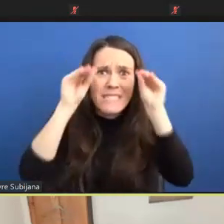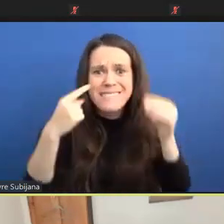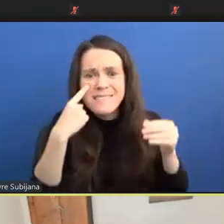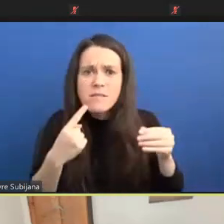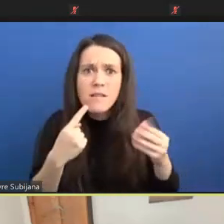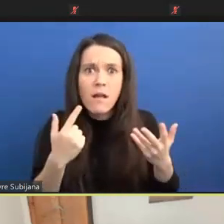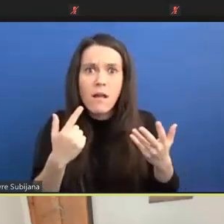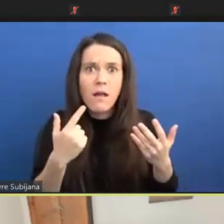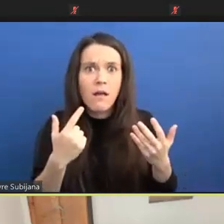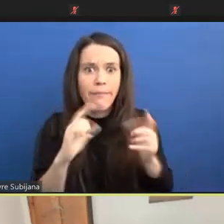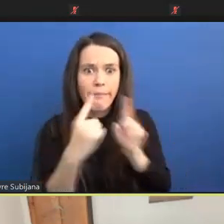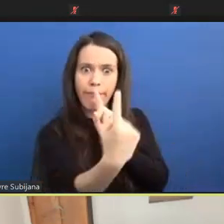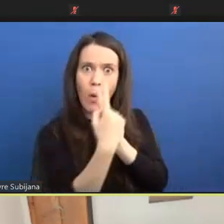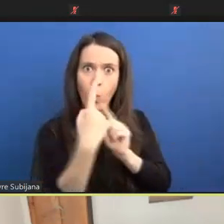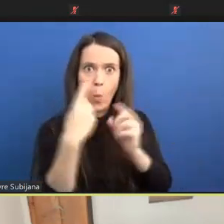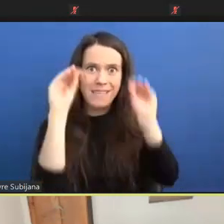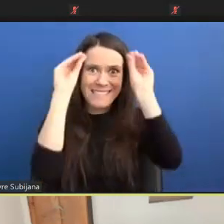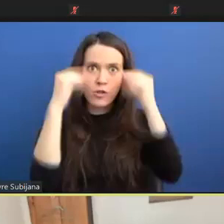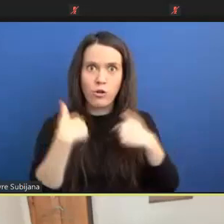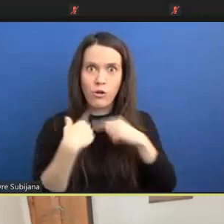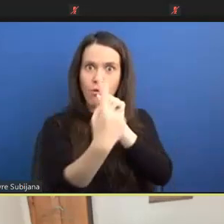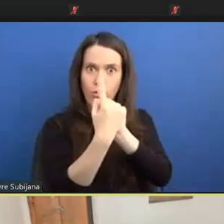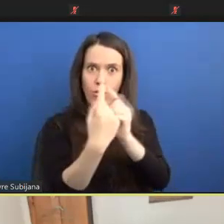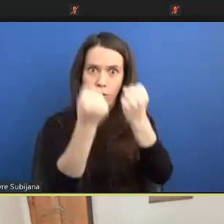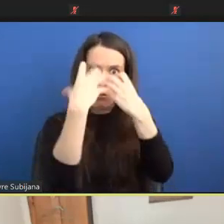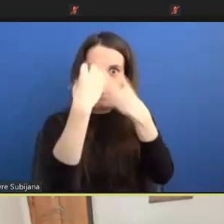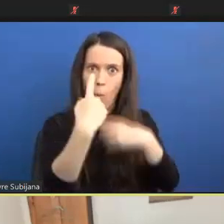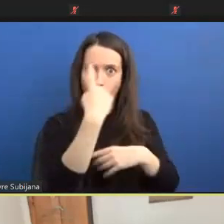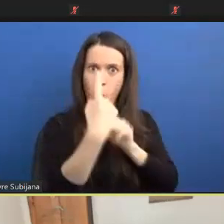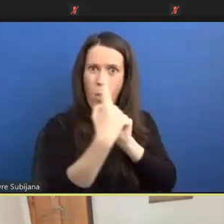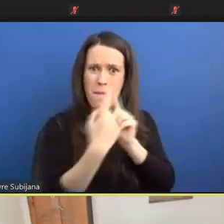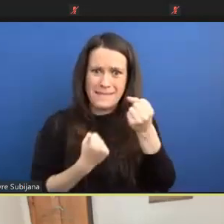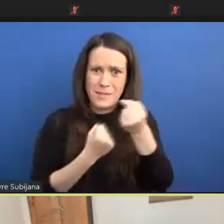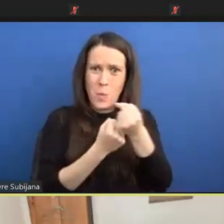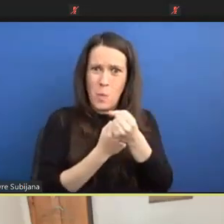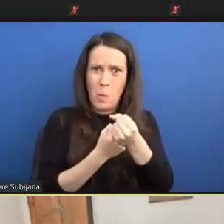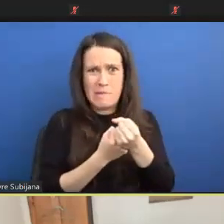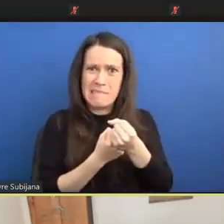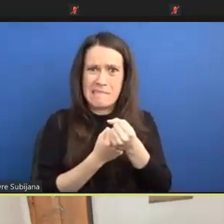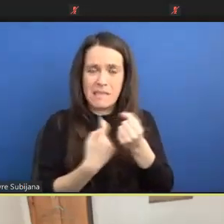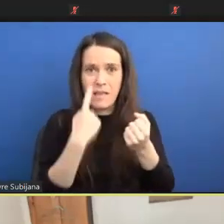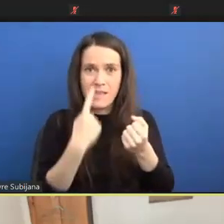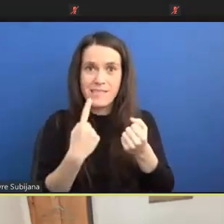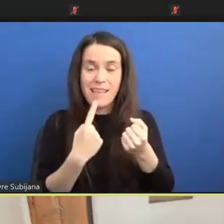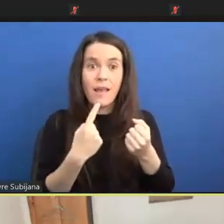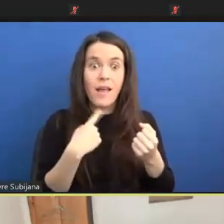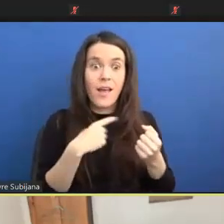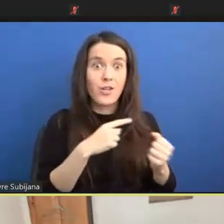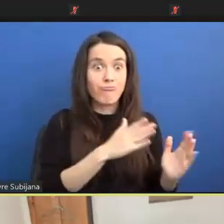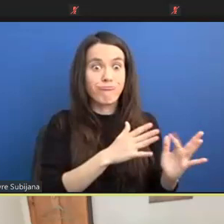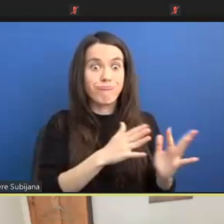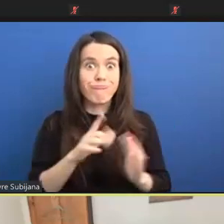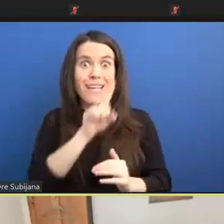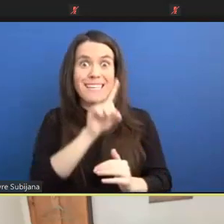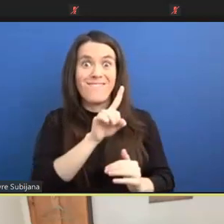from one or two teachers. So being able to provide support is often more doable. Once you get to secondary school, of course, you